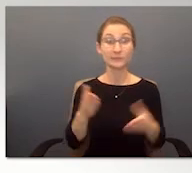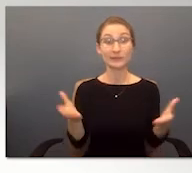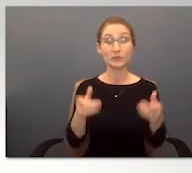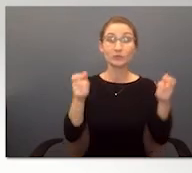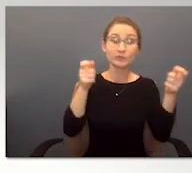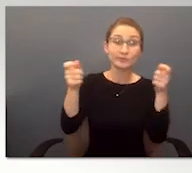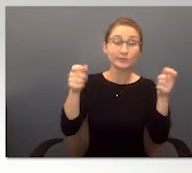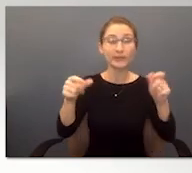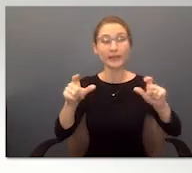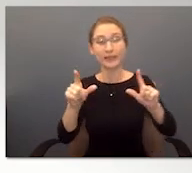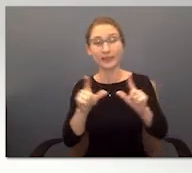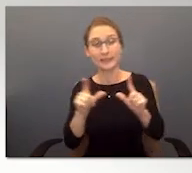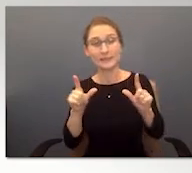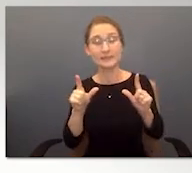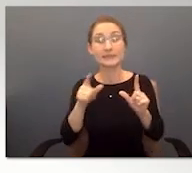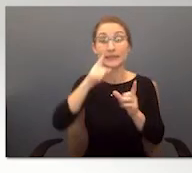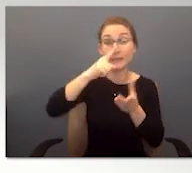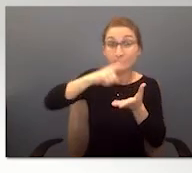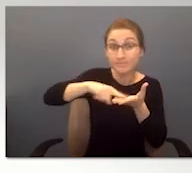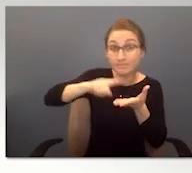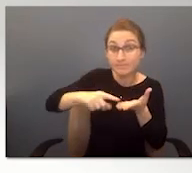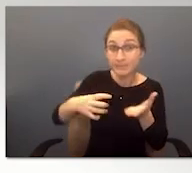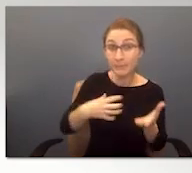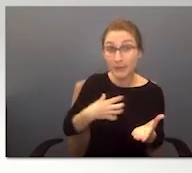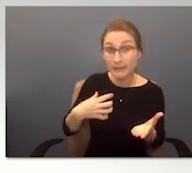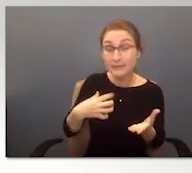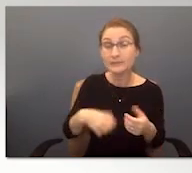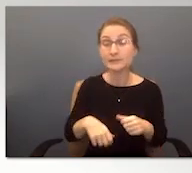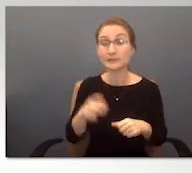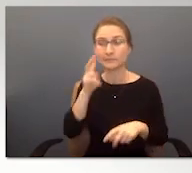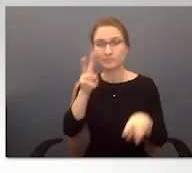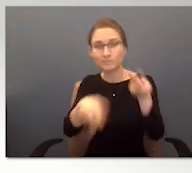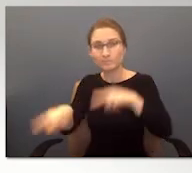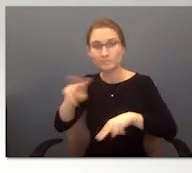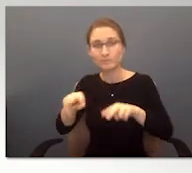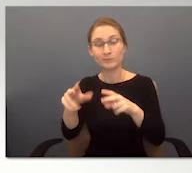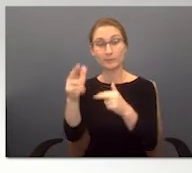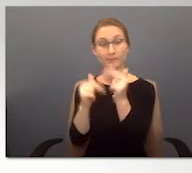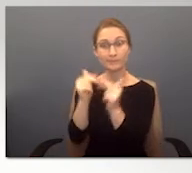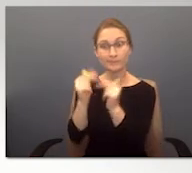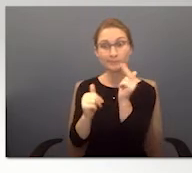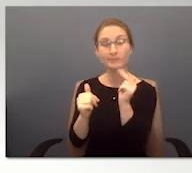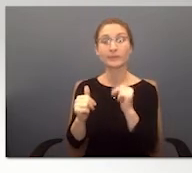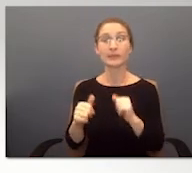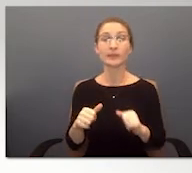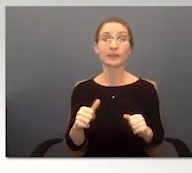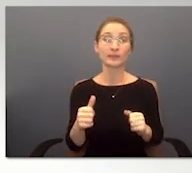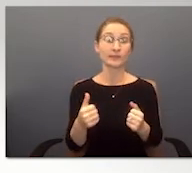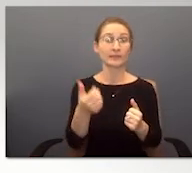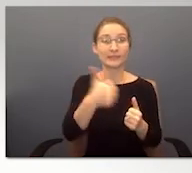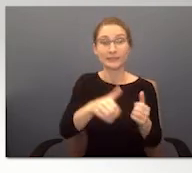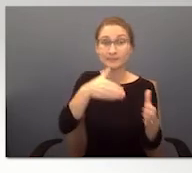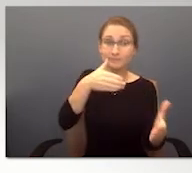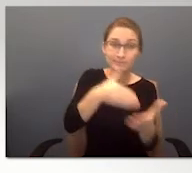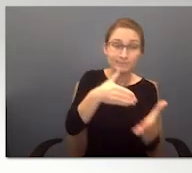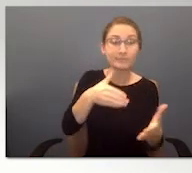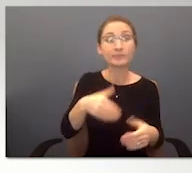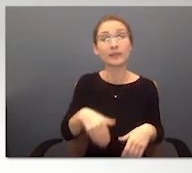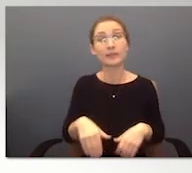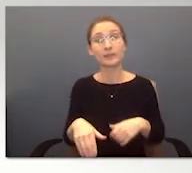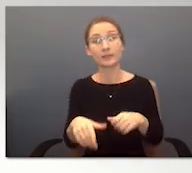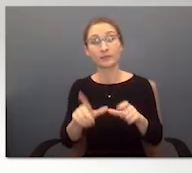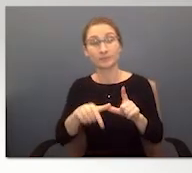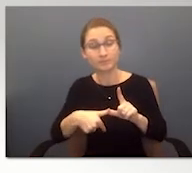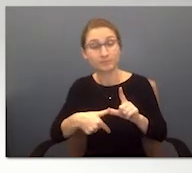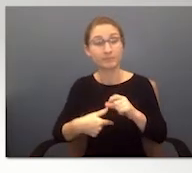here, regulation, licensure, investigating complaints, inspecting facilities, prosecuting Practice Act